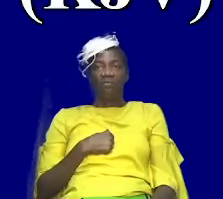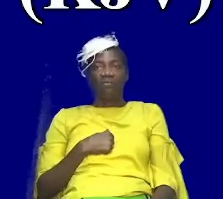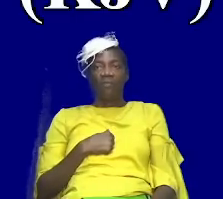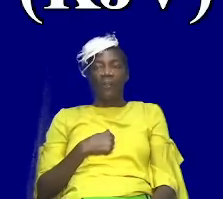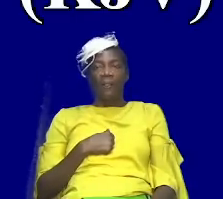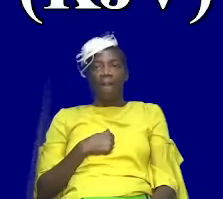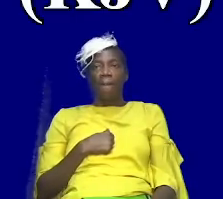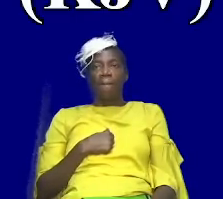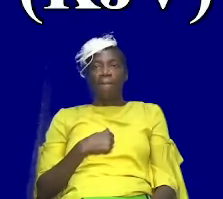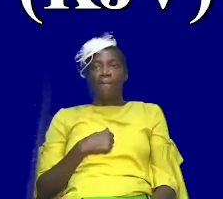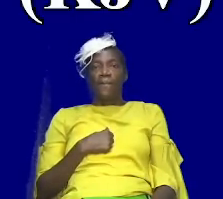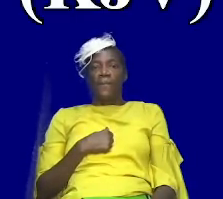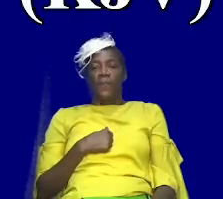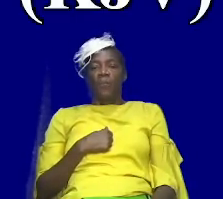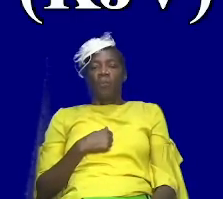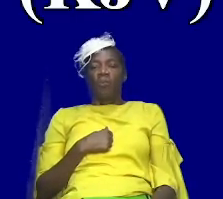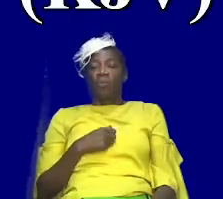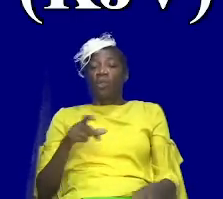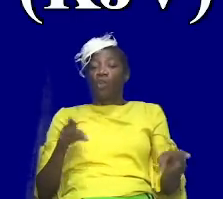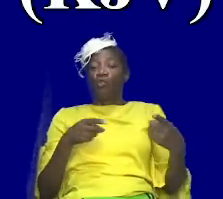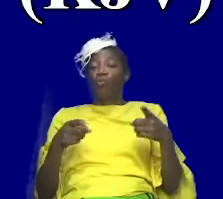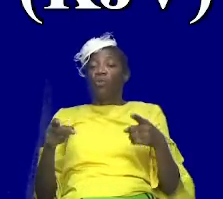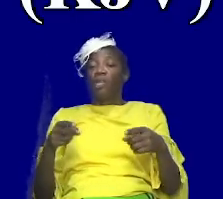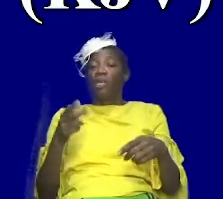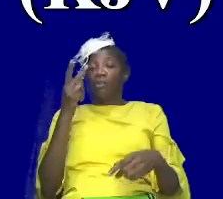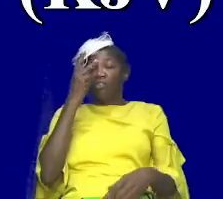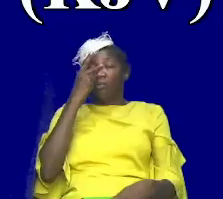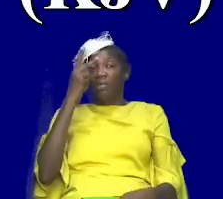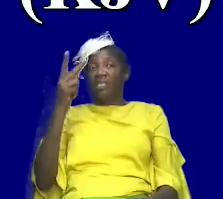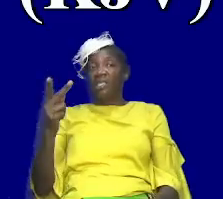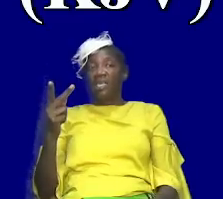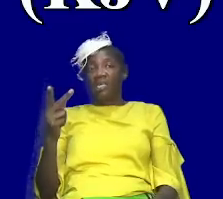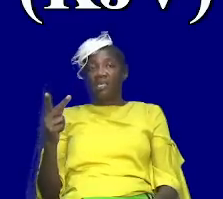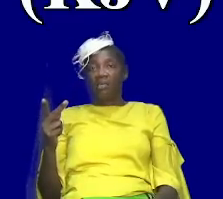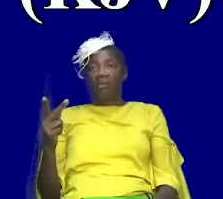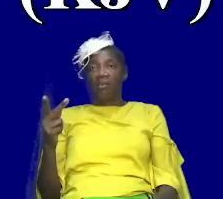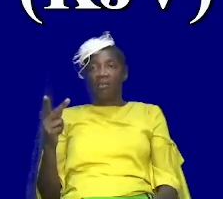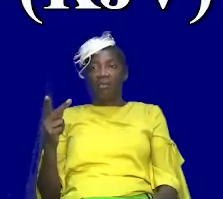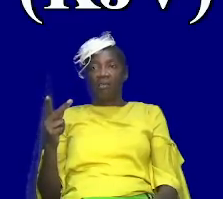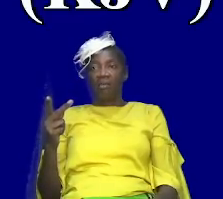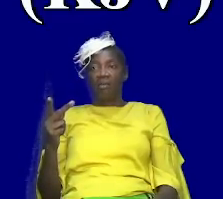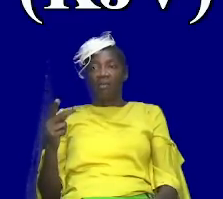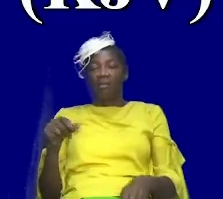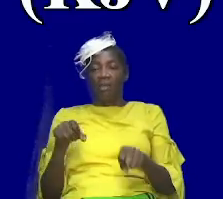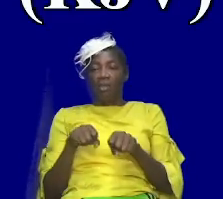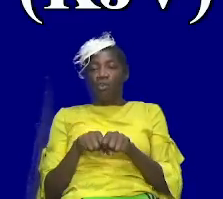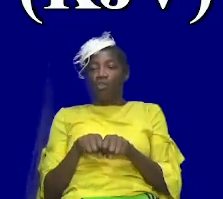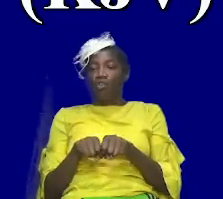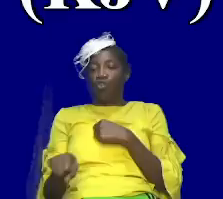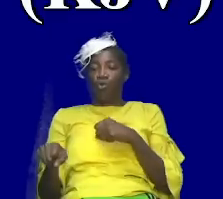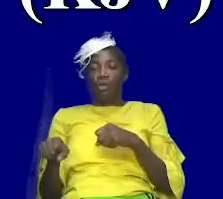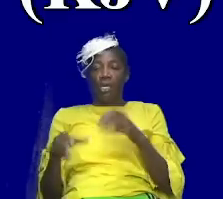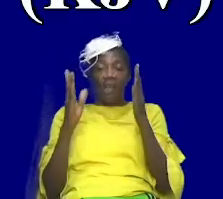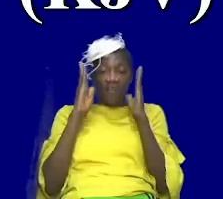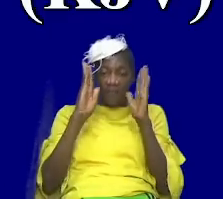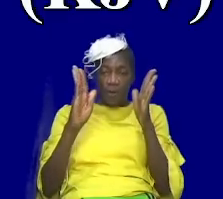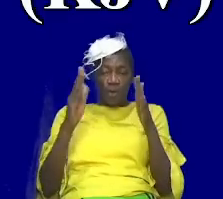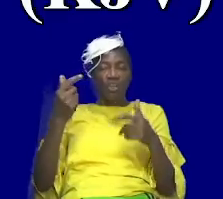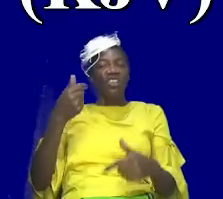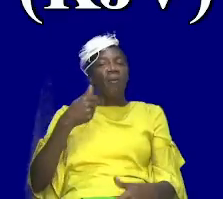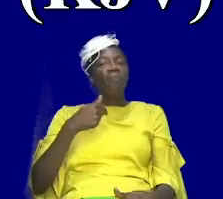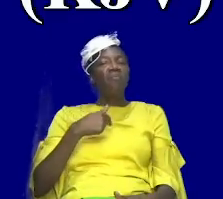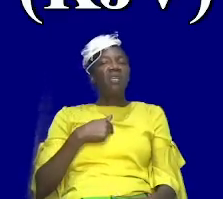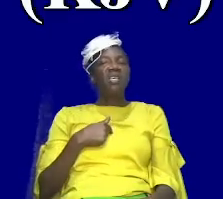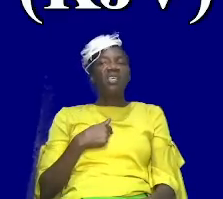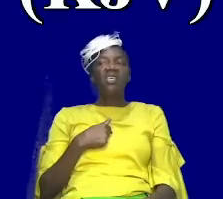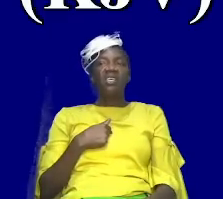that. We do things to be seen. Yes, we do things so that the focus is placed on us.